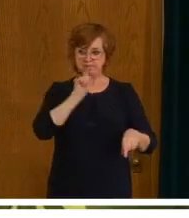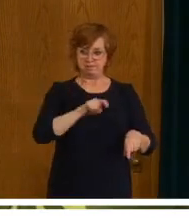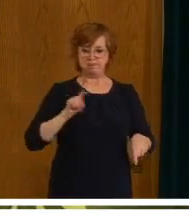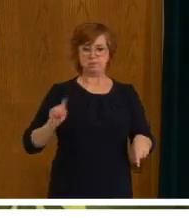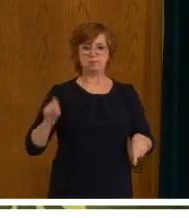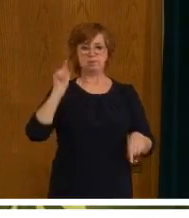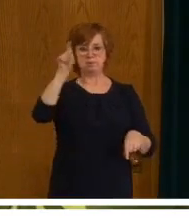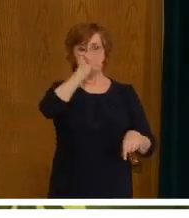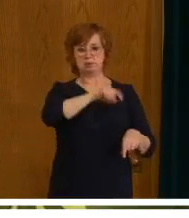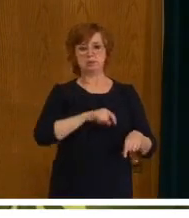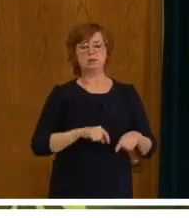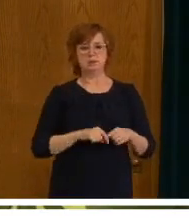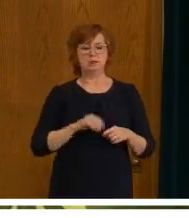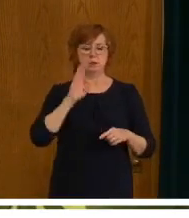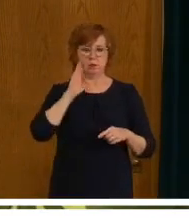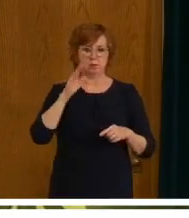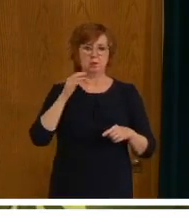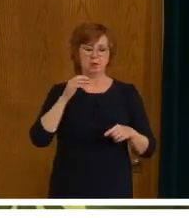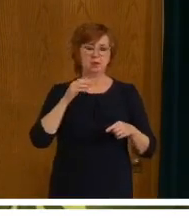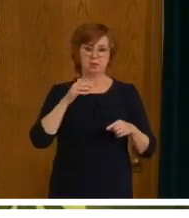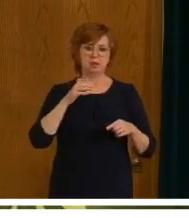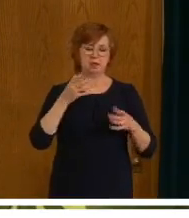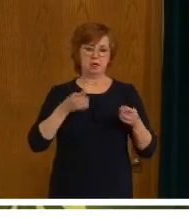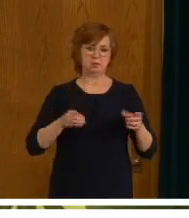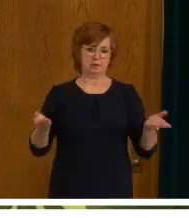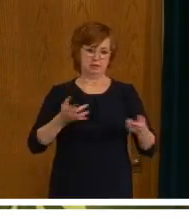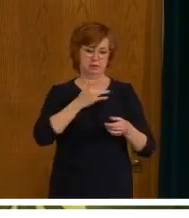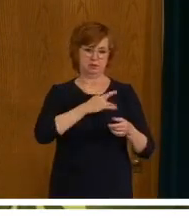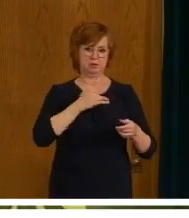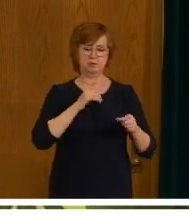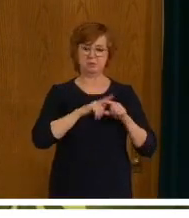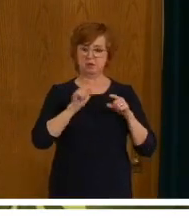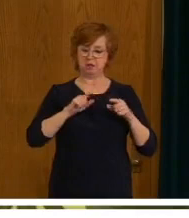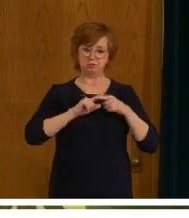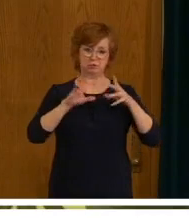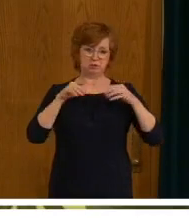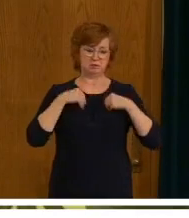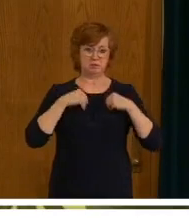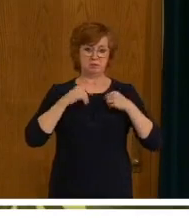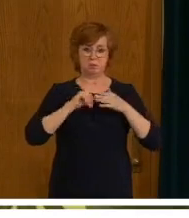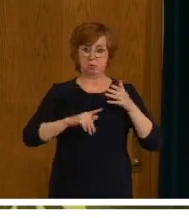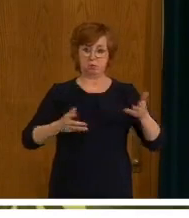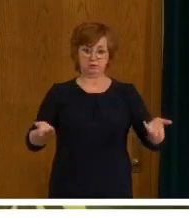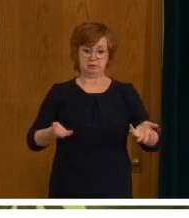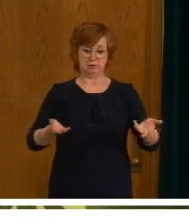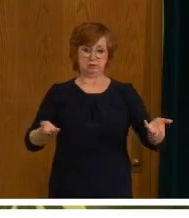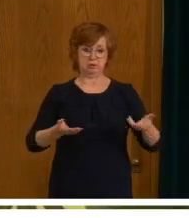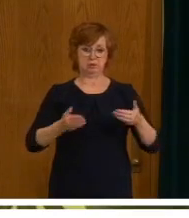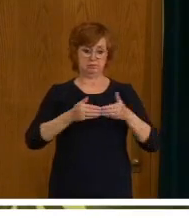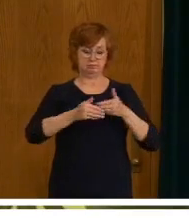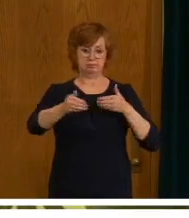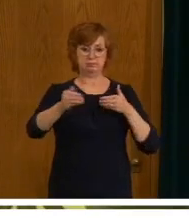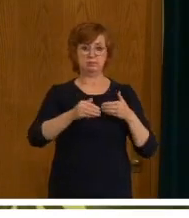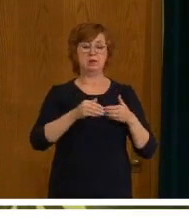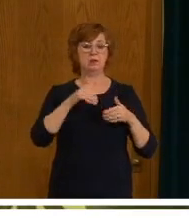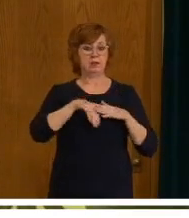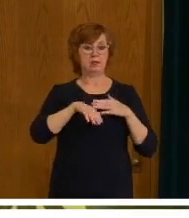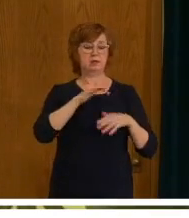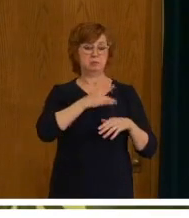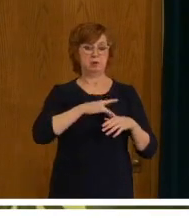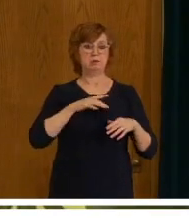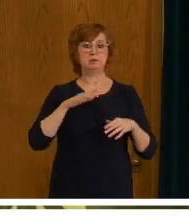with what remnants of this pandemic that will remain in Saskatchewan and likely across Canada and around the